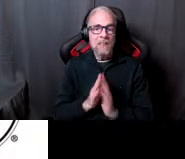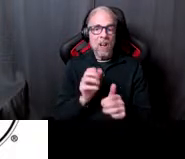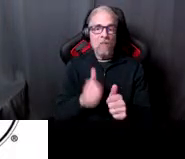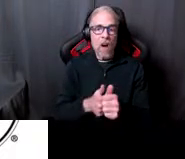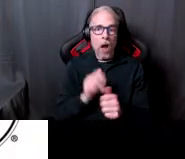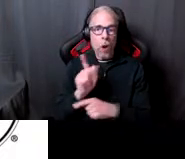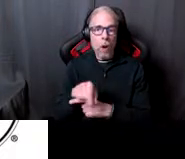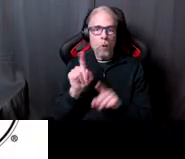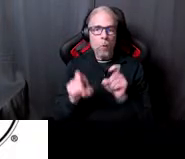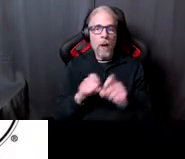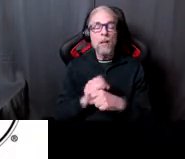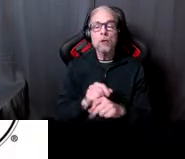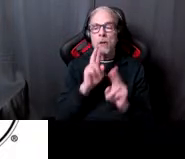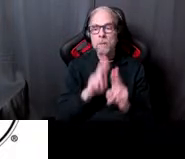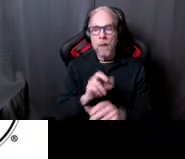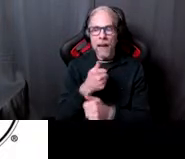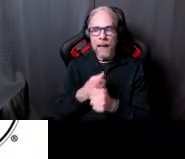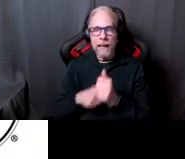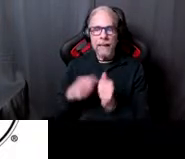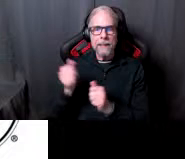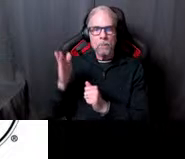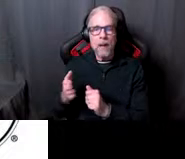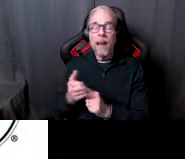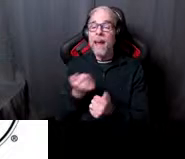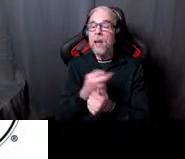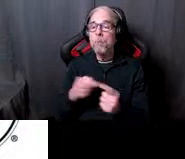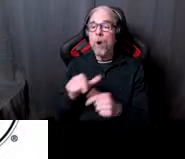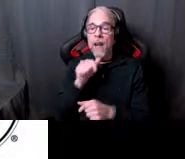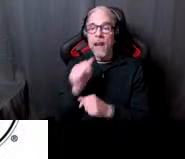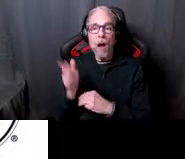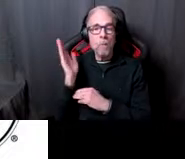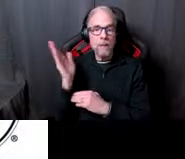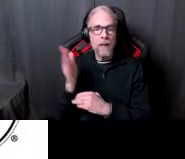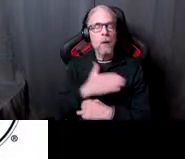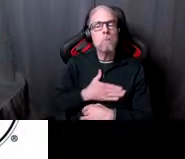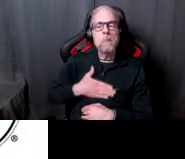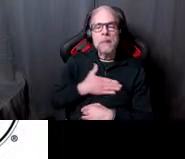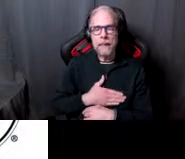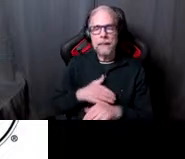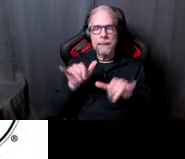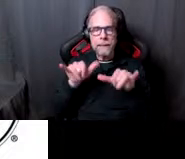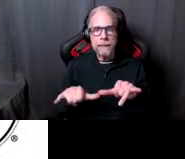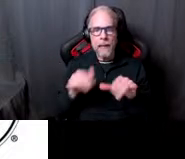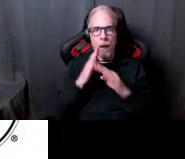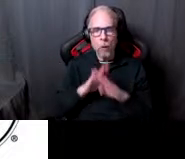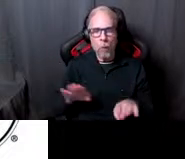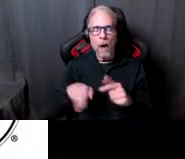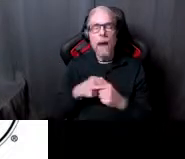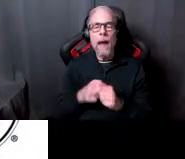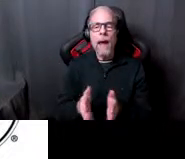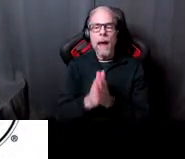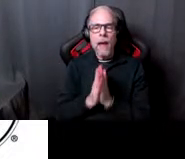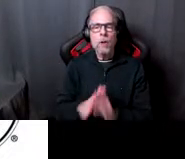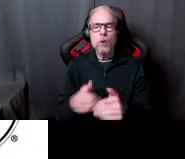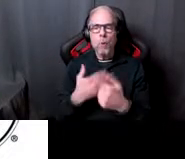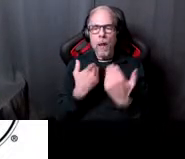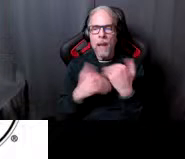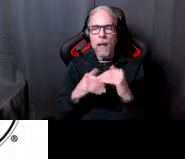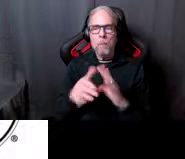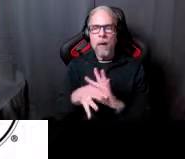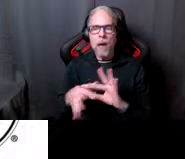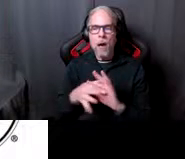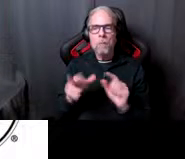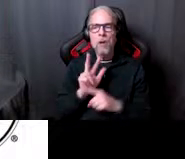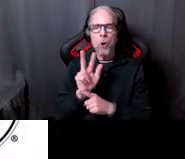respect each speaker, we ask anyone not presenting to remain quiet. I ask that you limit your comments to 3 minutes, and a timer